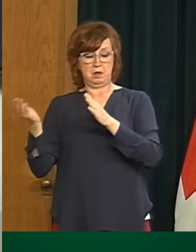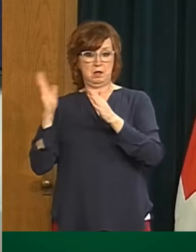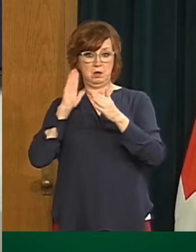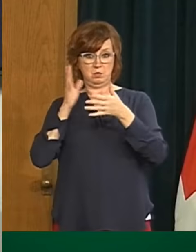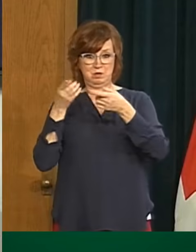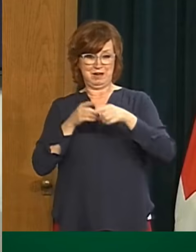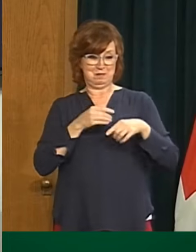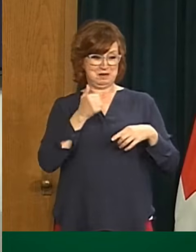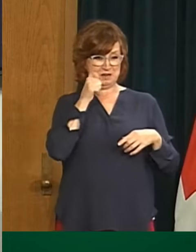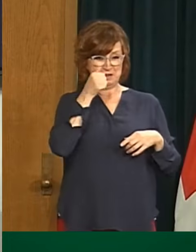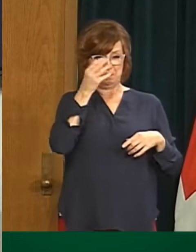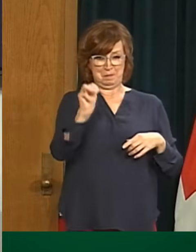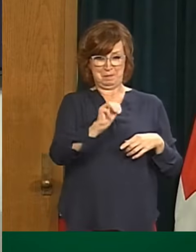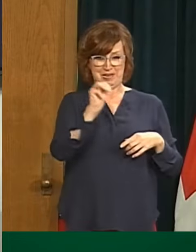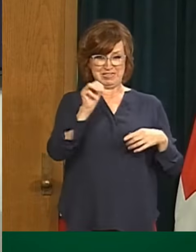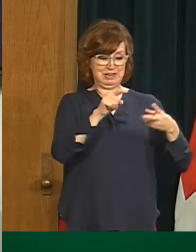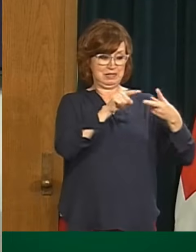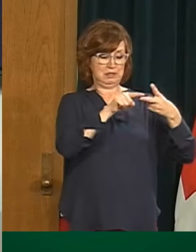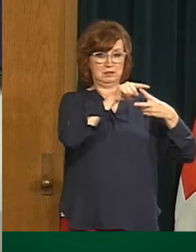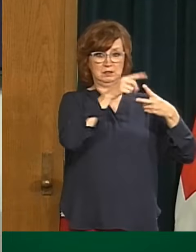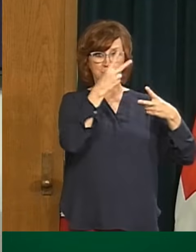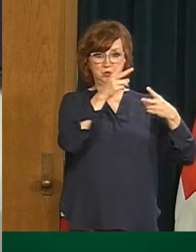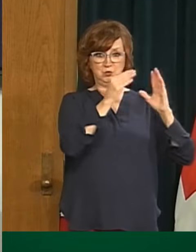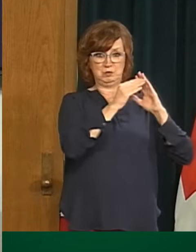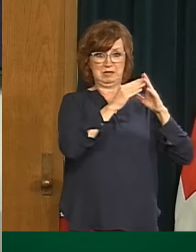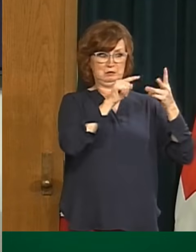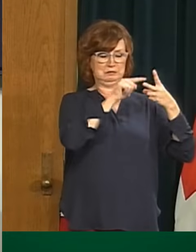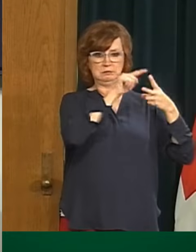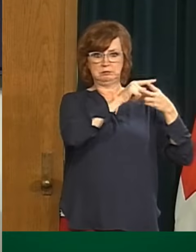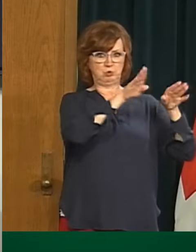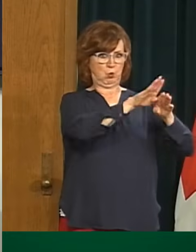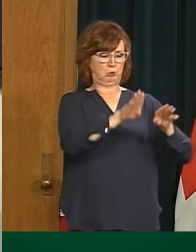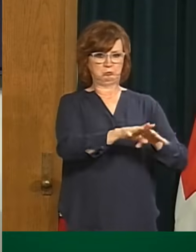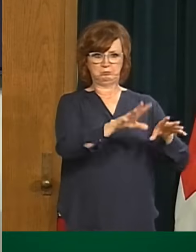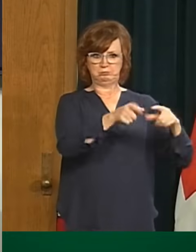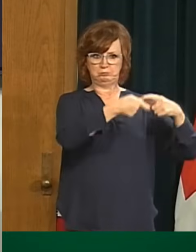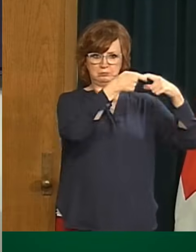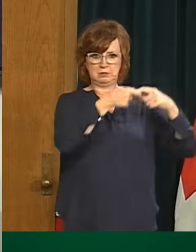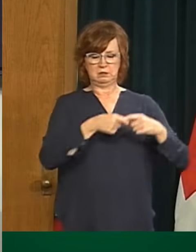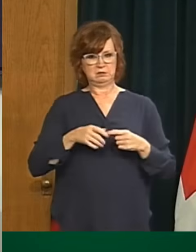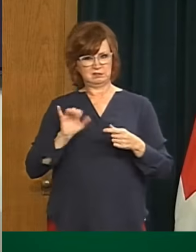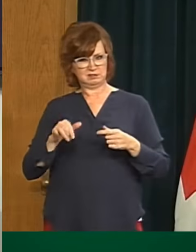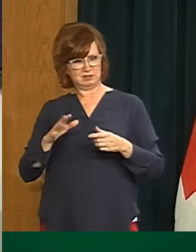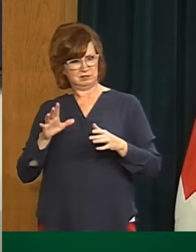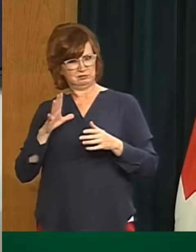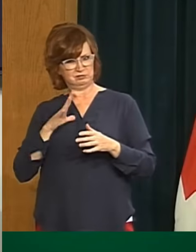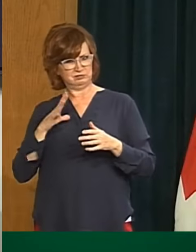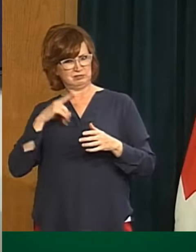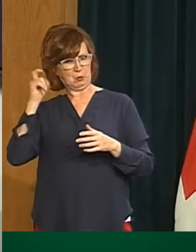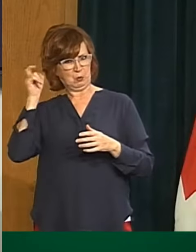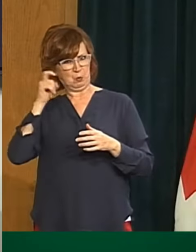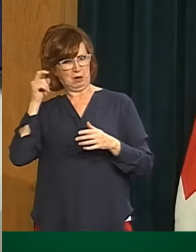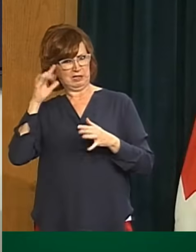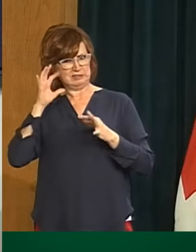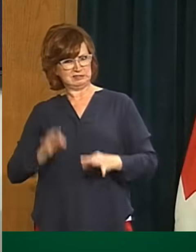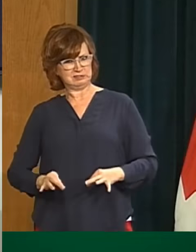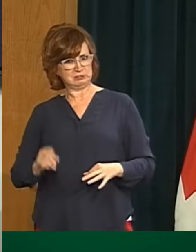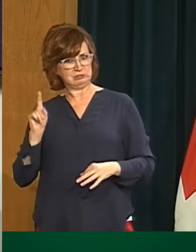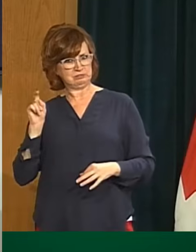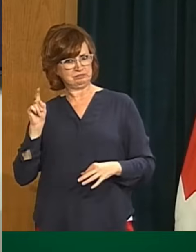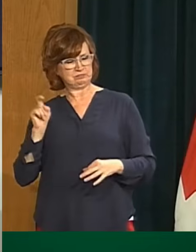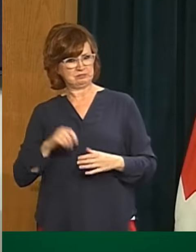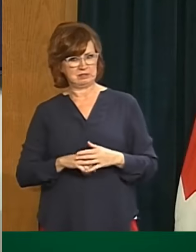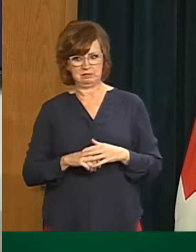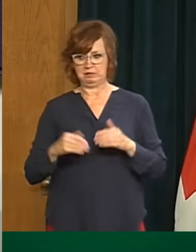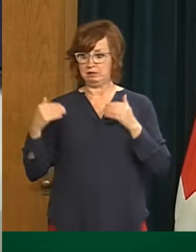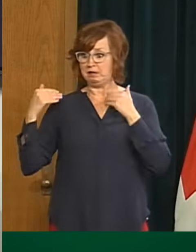on Monday. Is that wise to kind of do it piecemeal like that and to have some parts of the province move ahead and some parts not? Why wouldn't